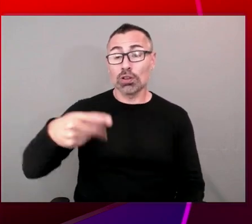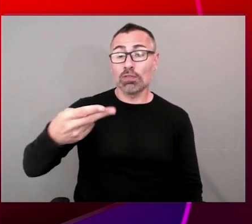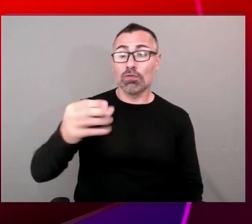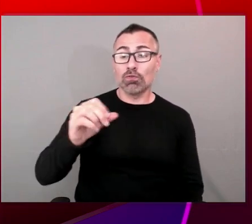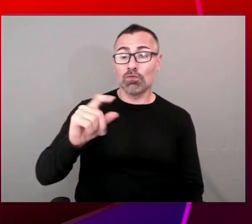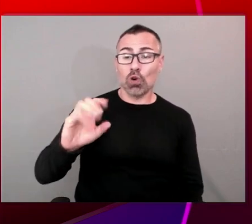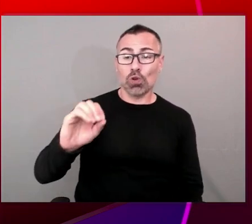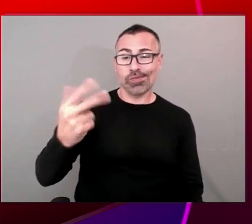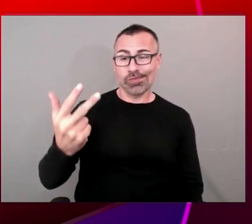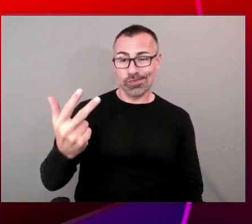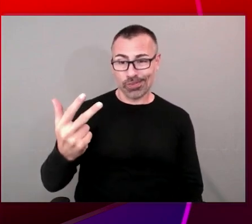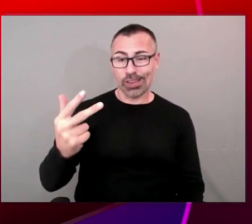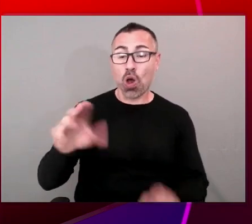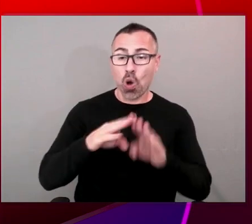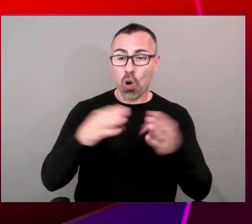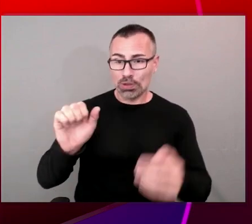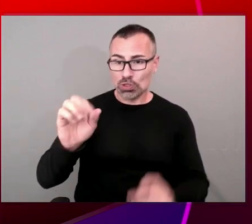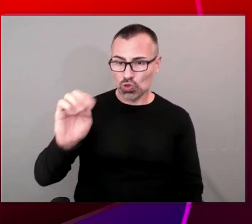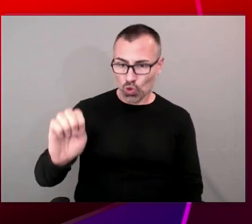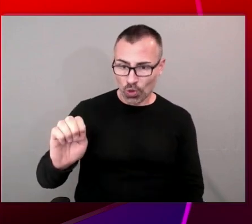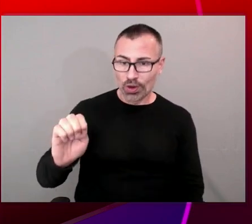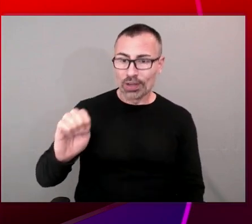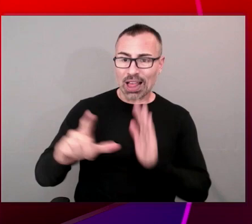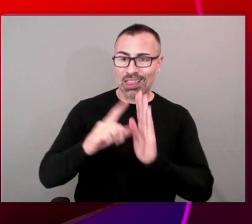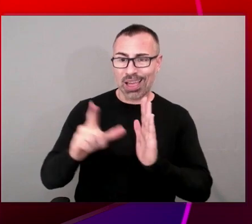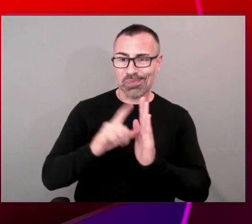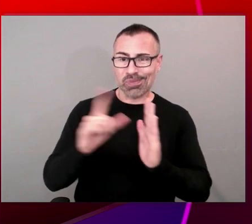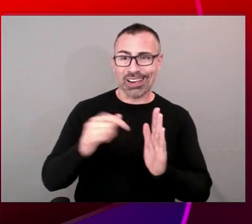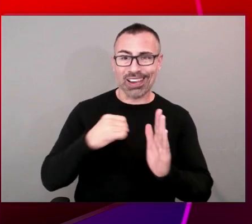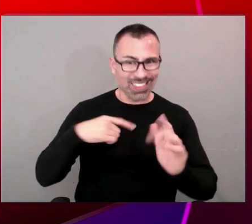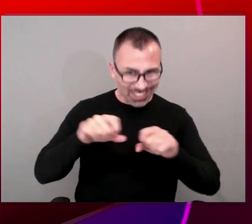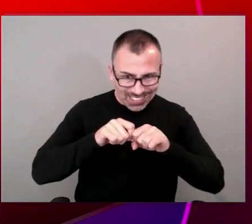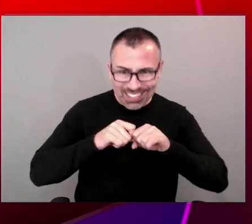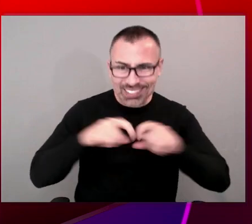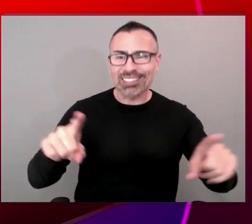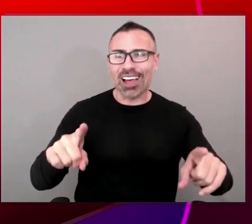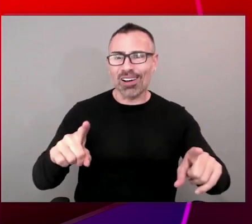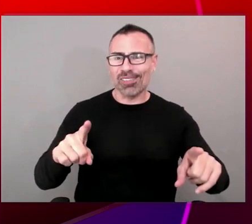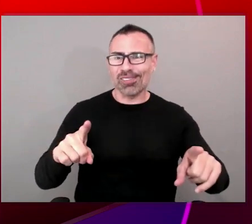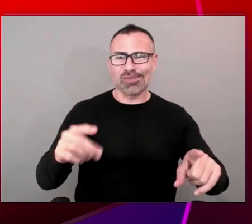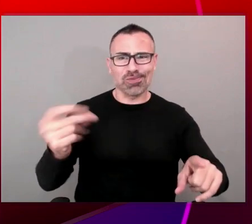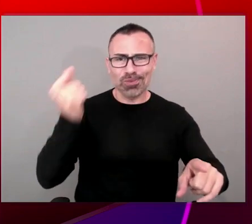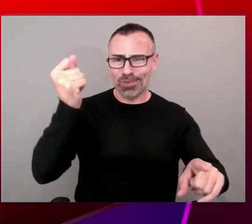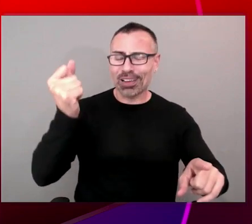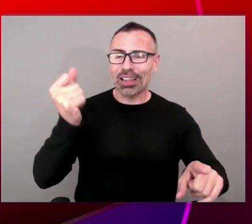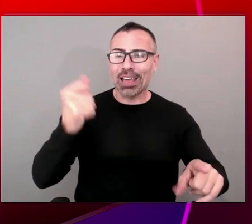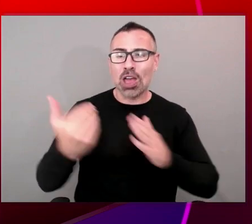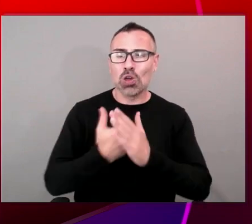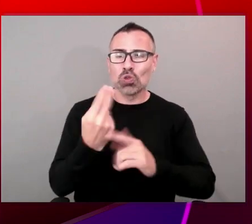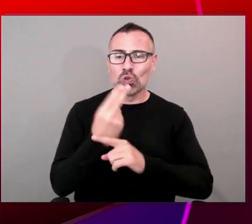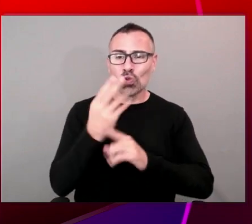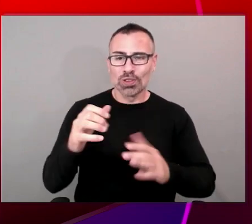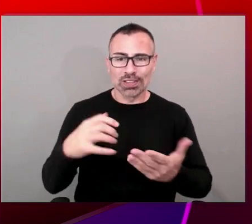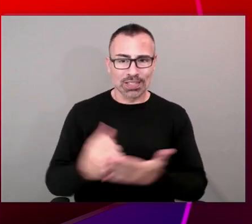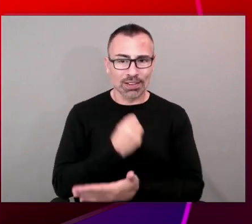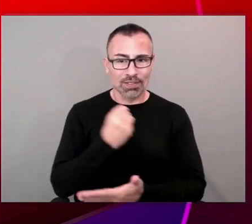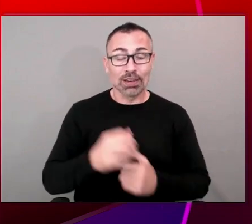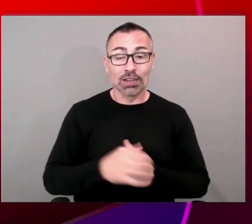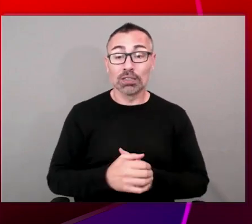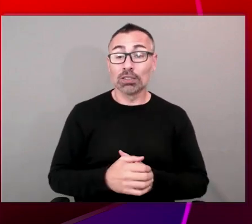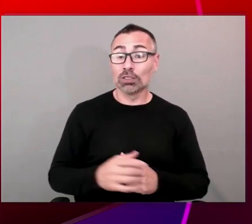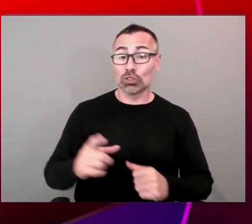to communicate, and they released that within days, so that way new users can take advantage of this. So what I'm hearing is a lot of community